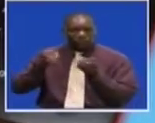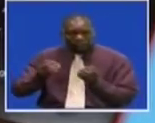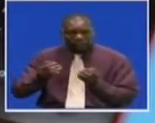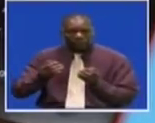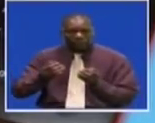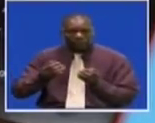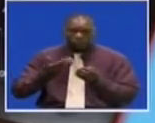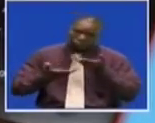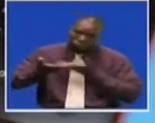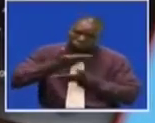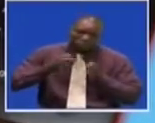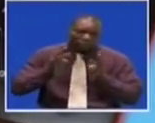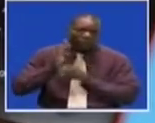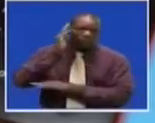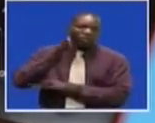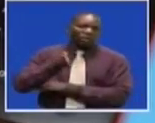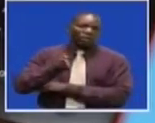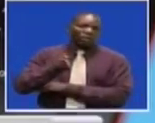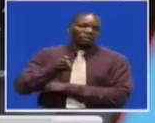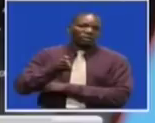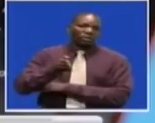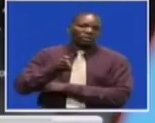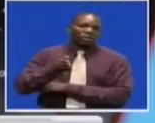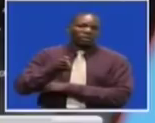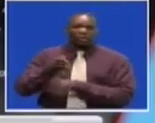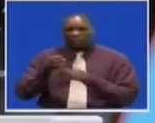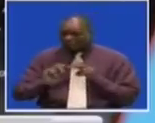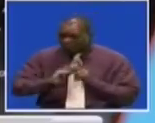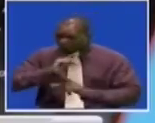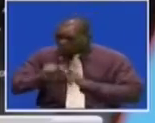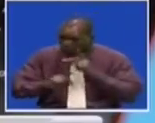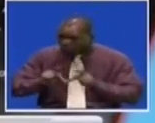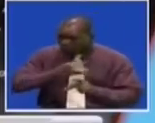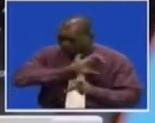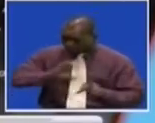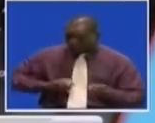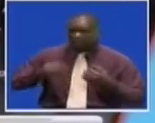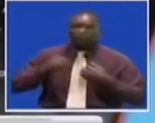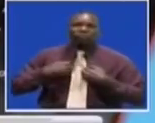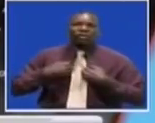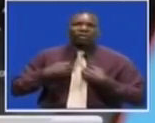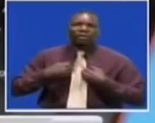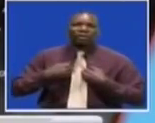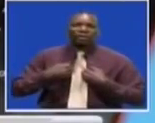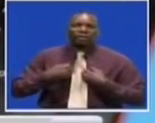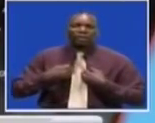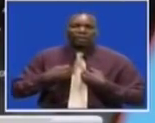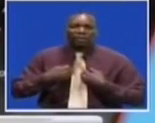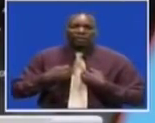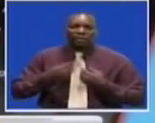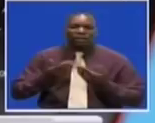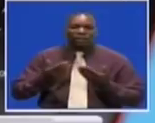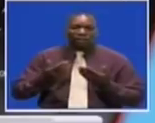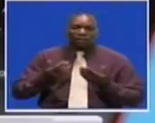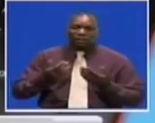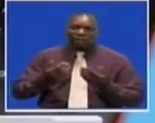forward. The youth state-of-art processing facility at Zambeshi Metals, which traditionally used to get the